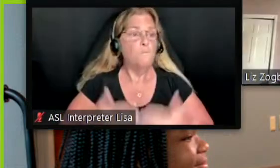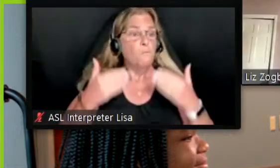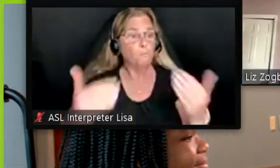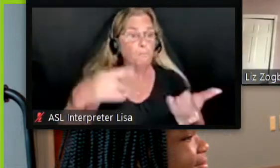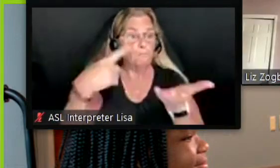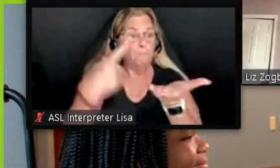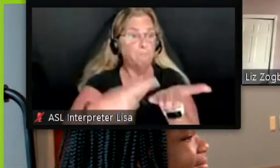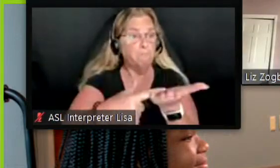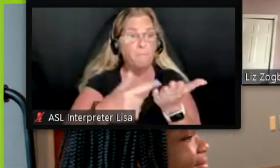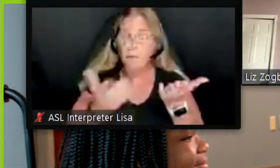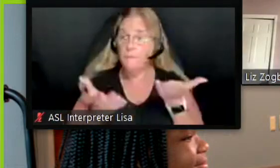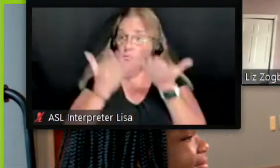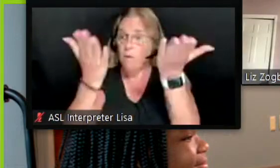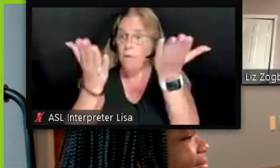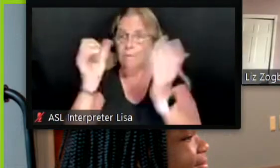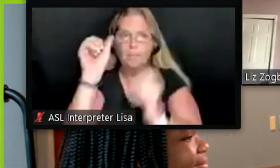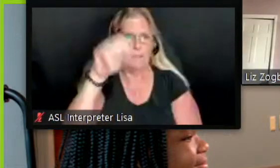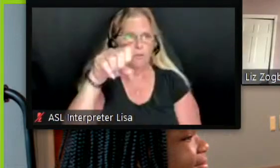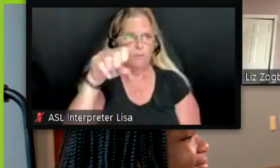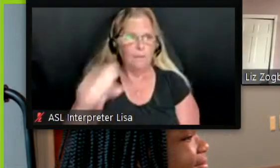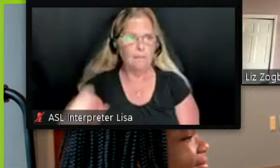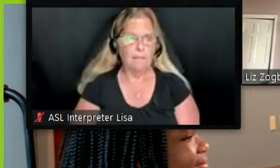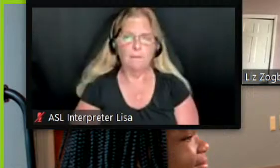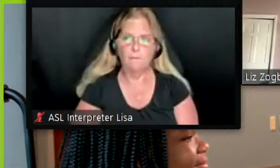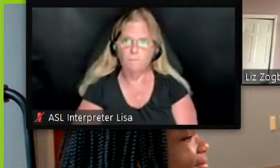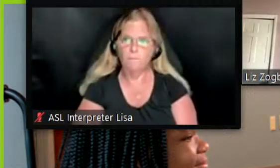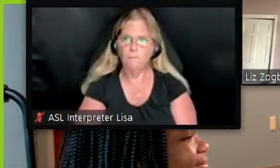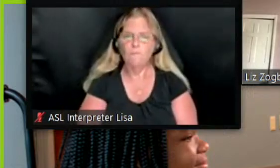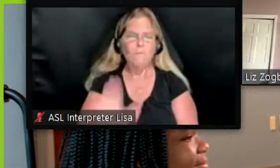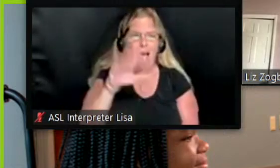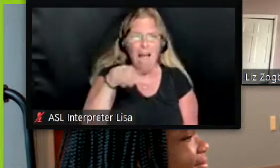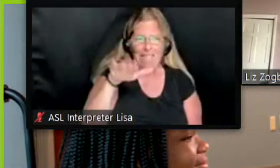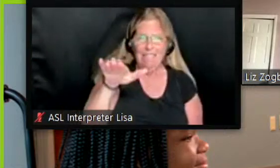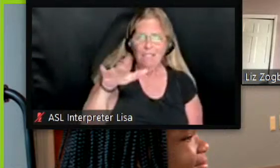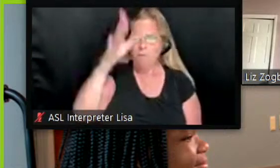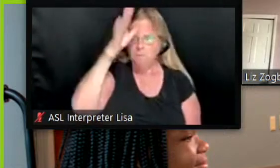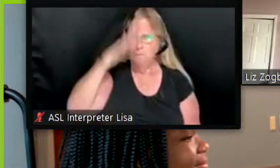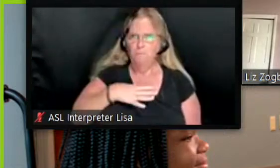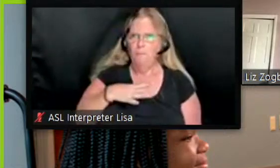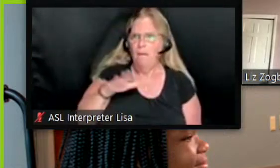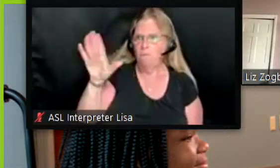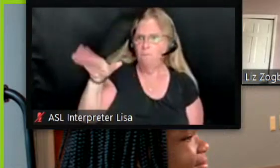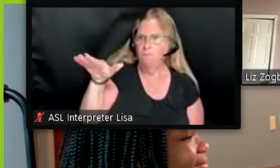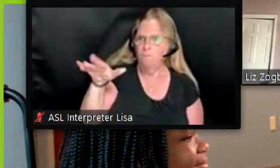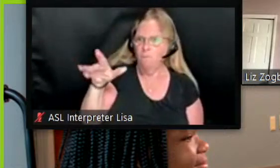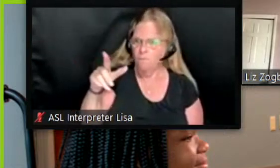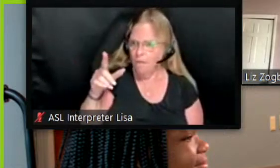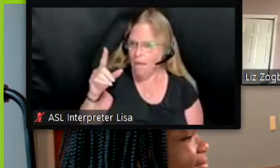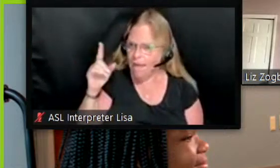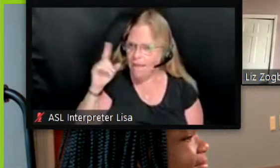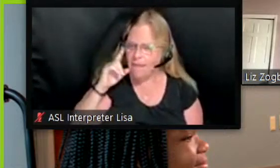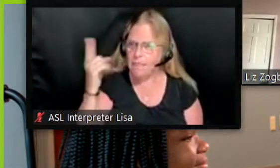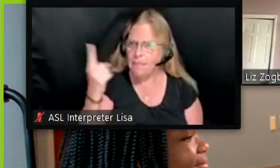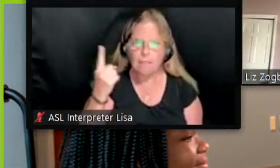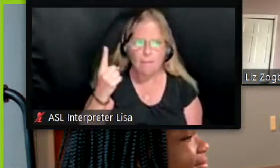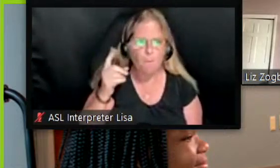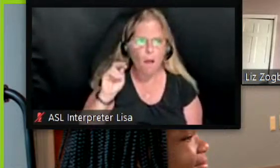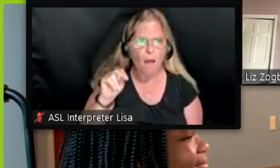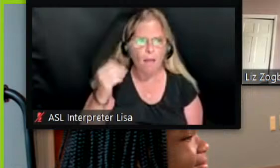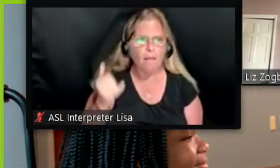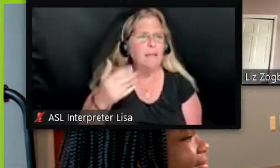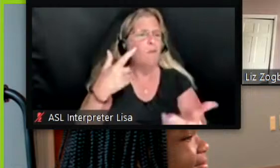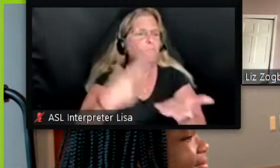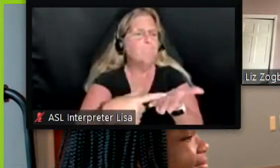Yeah. Dr. Hickman and Liz, there appears to be a Mel on now if you want to jump to the public